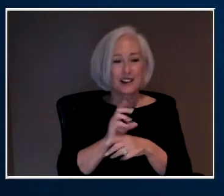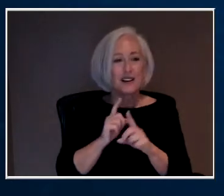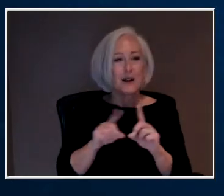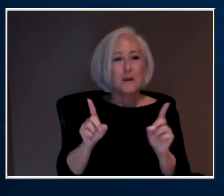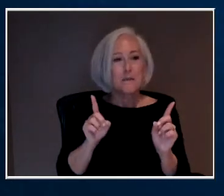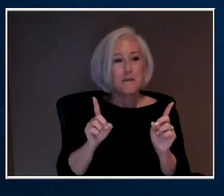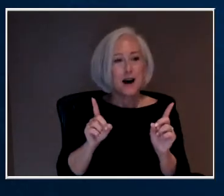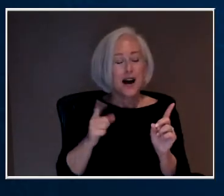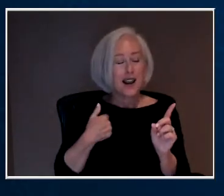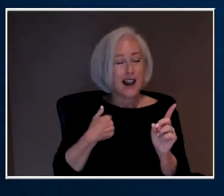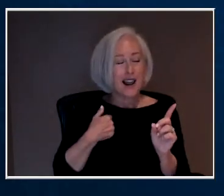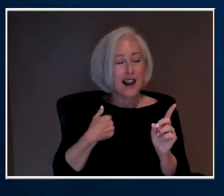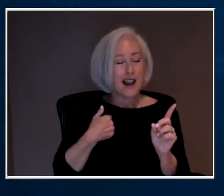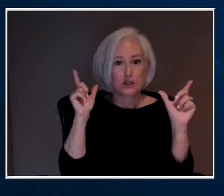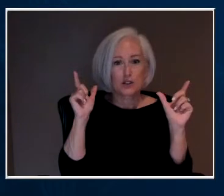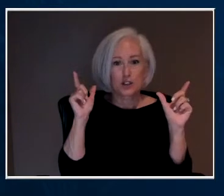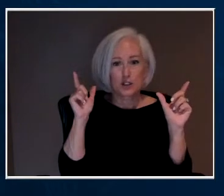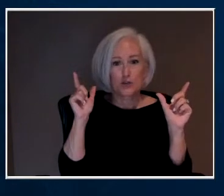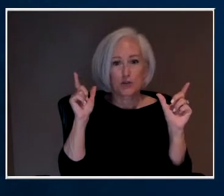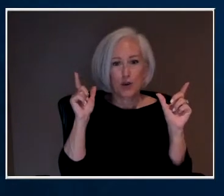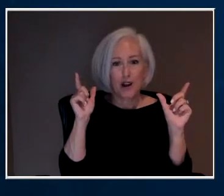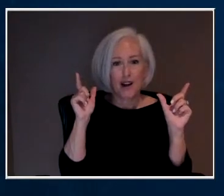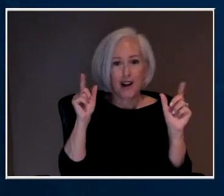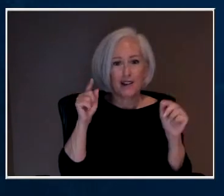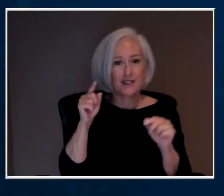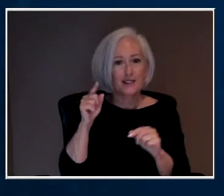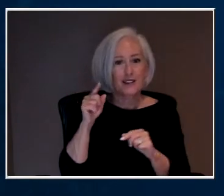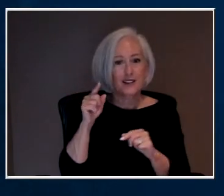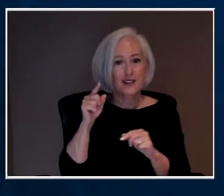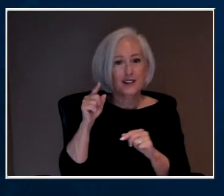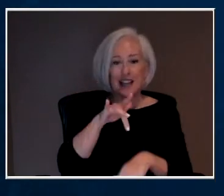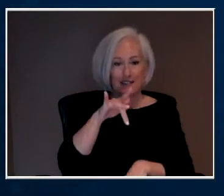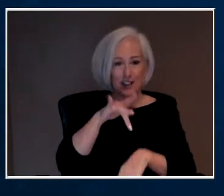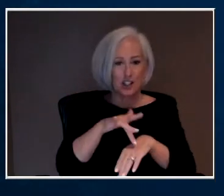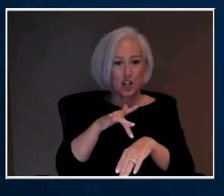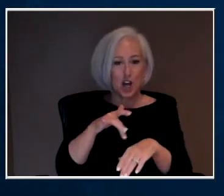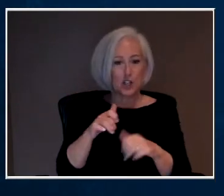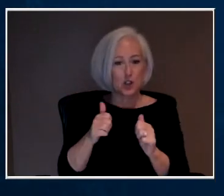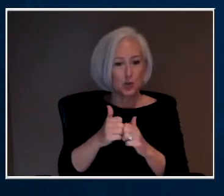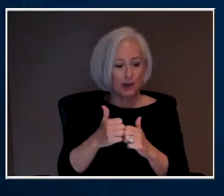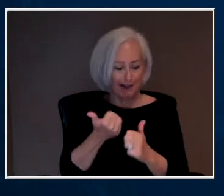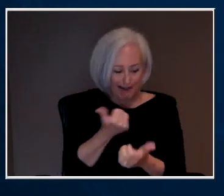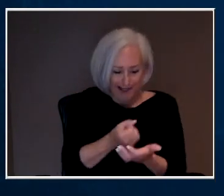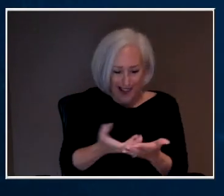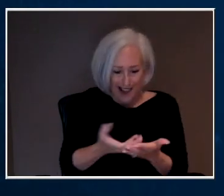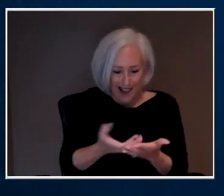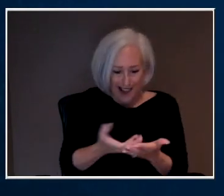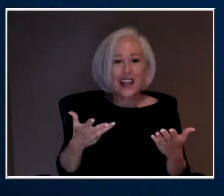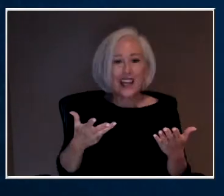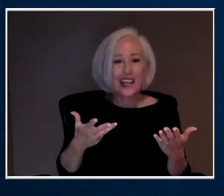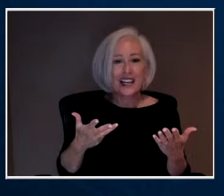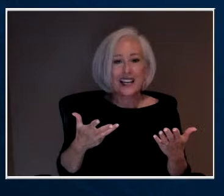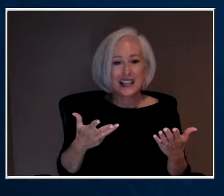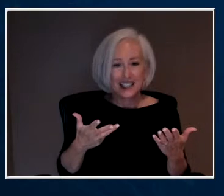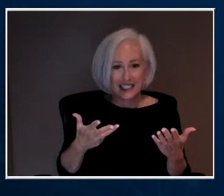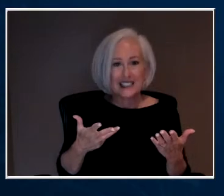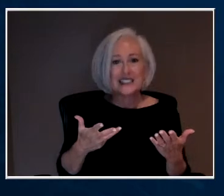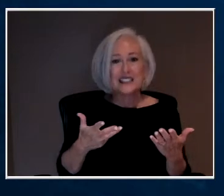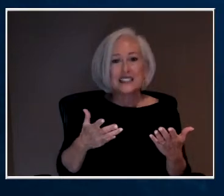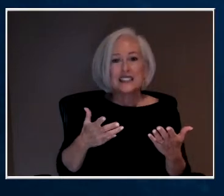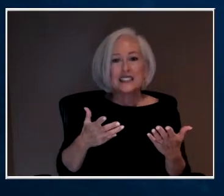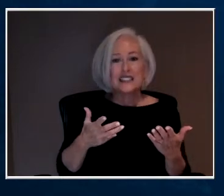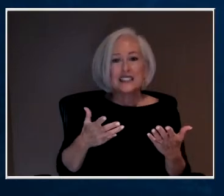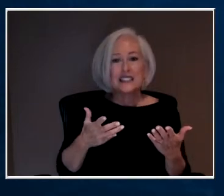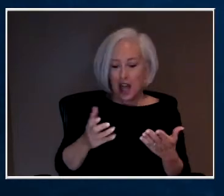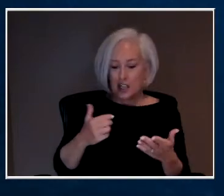really surprised that they didn't have to touch me with anything. I sat in there and they put a device near